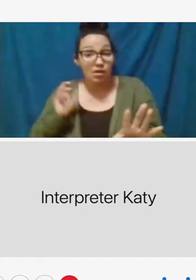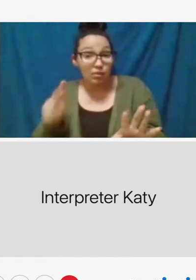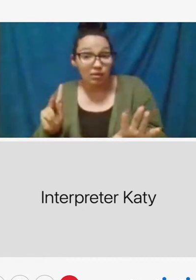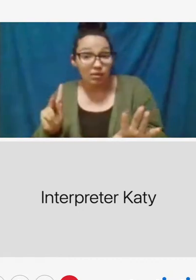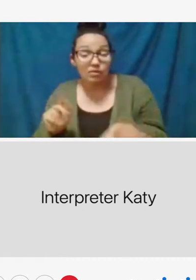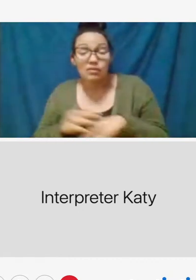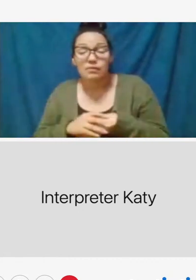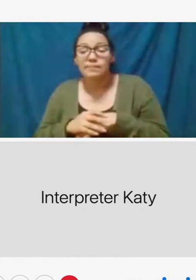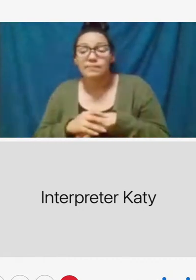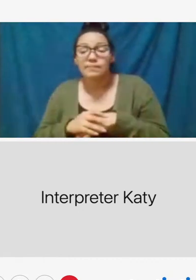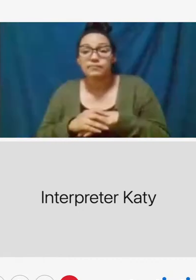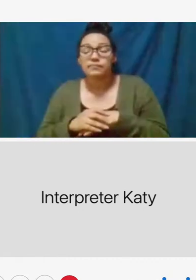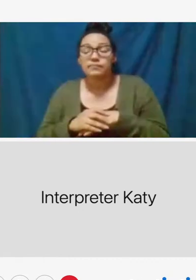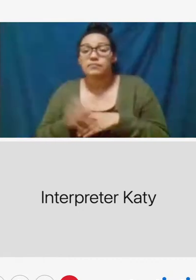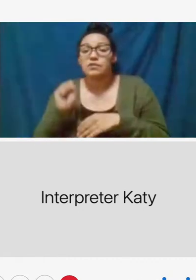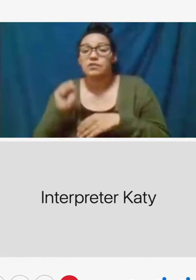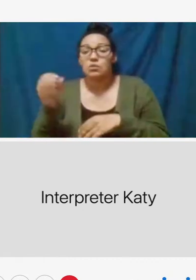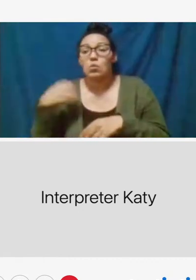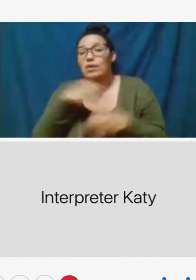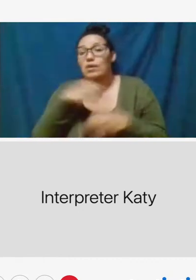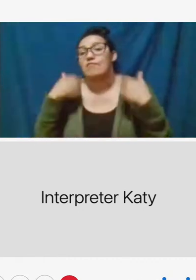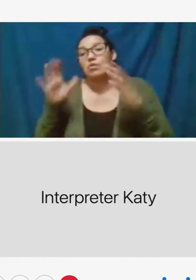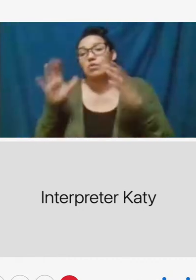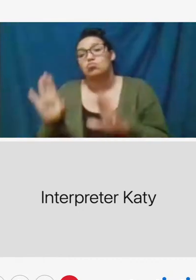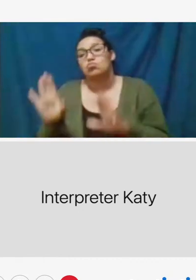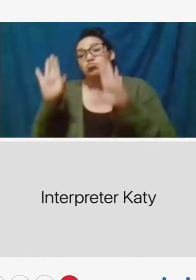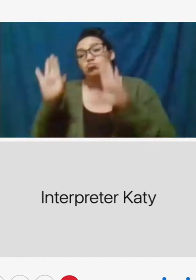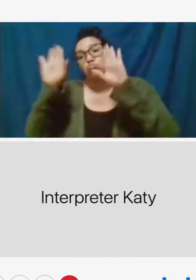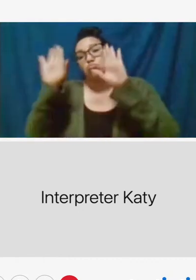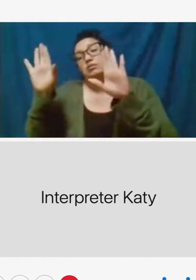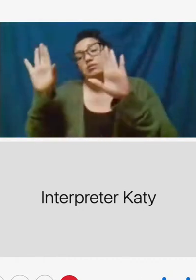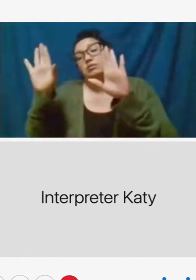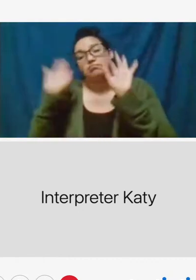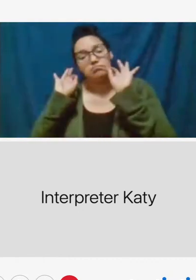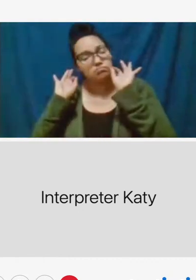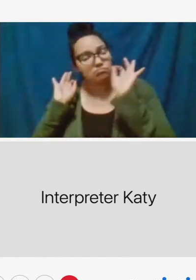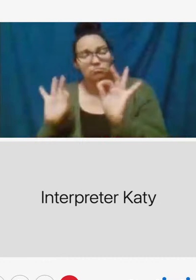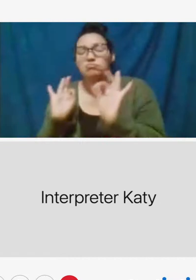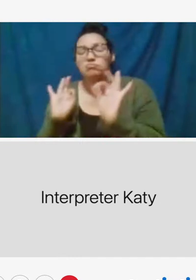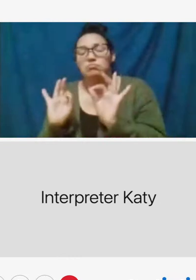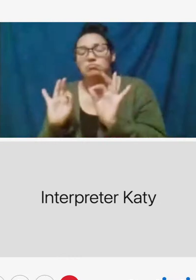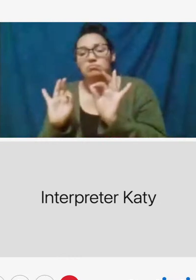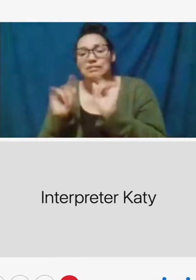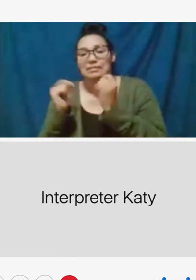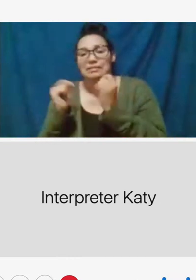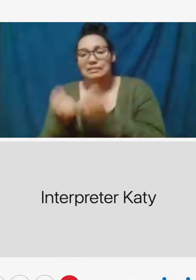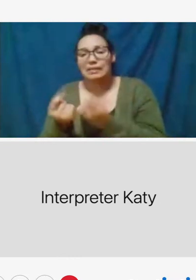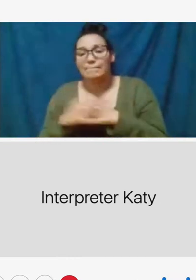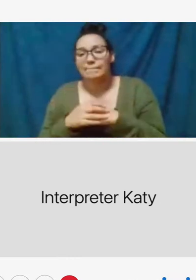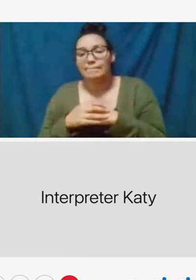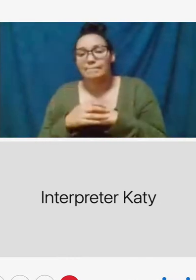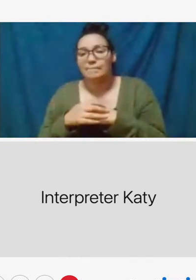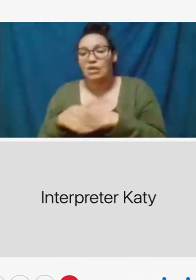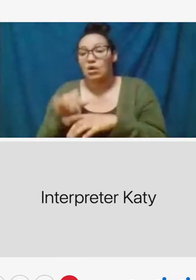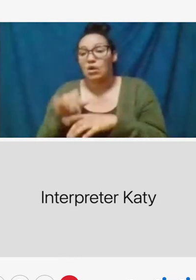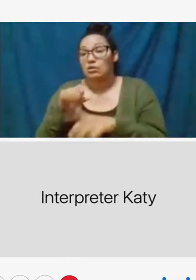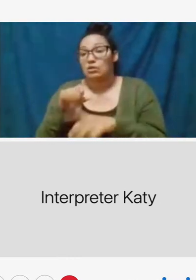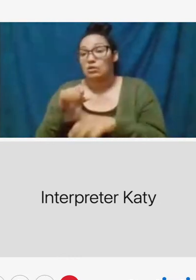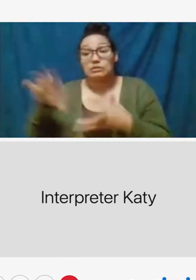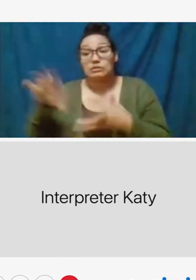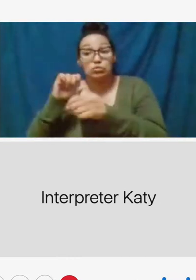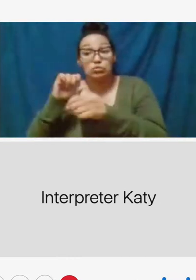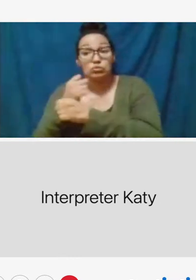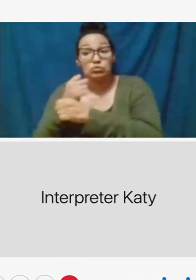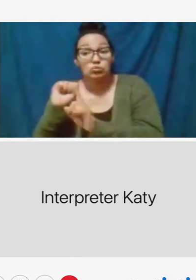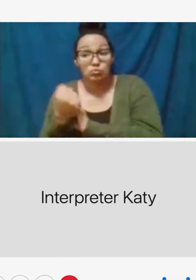have a great phenomenal team crisis team here Colton joint UniFi and